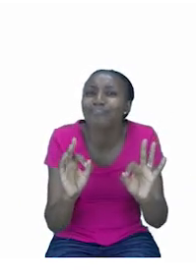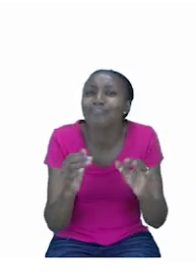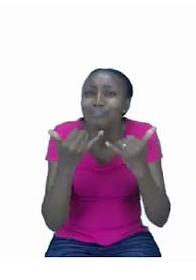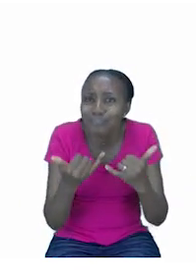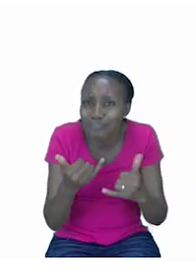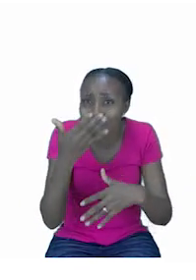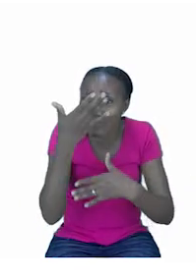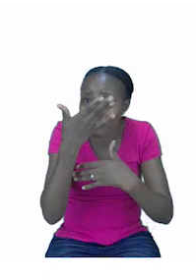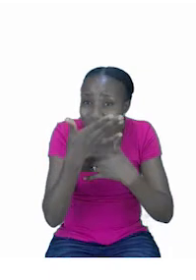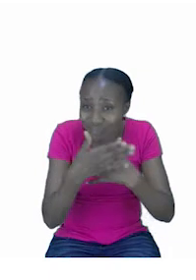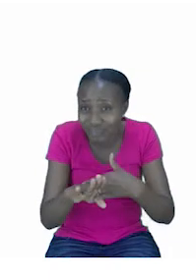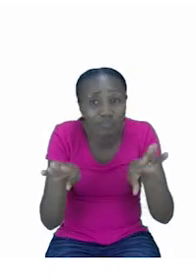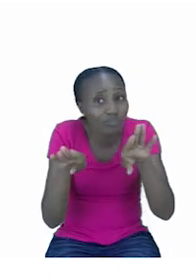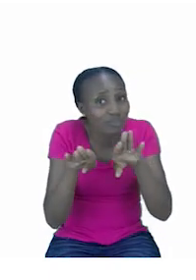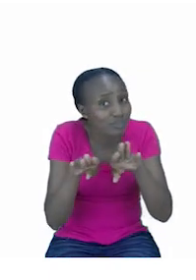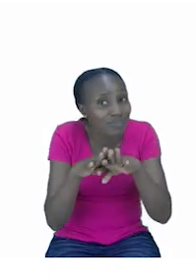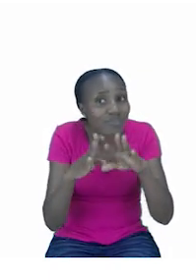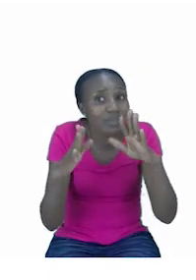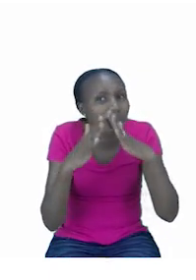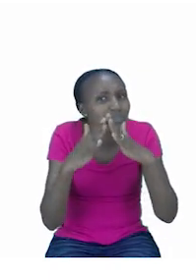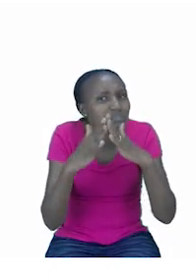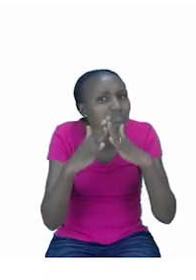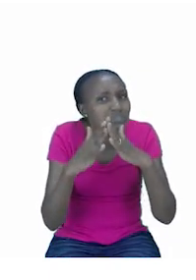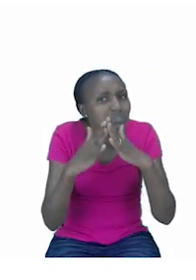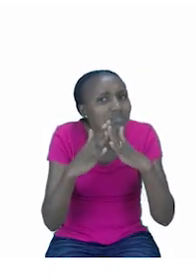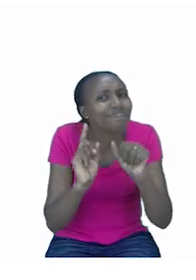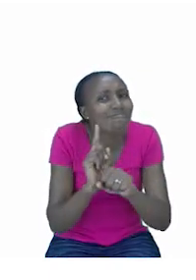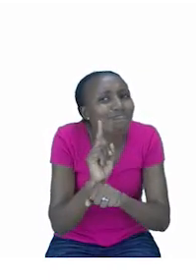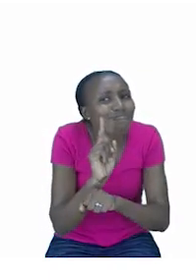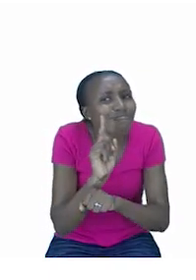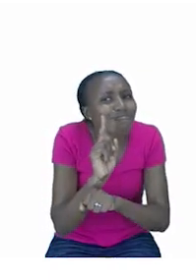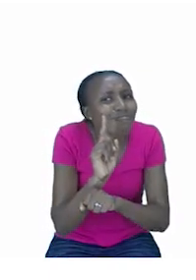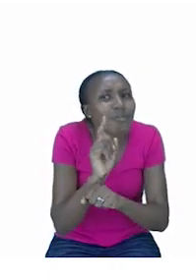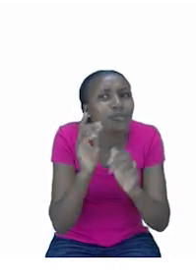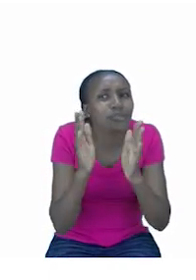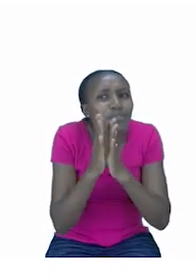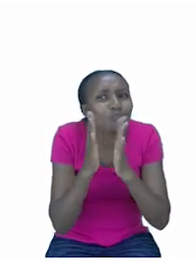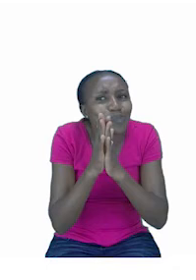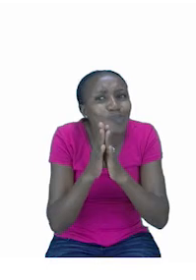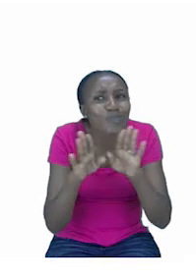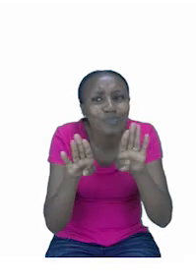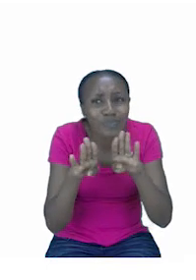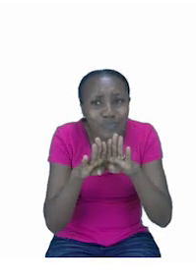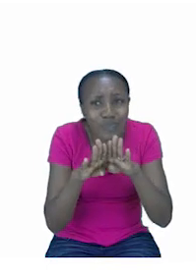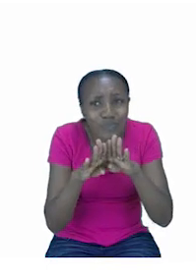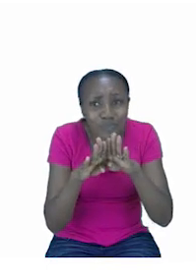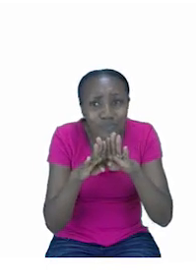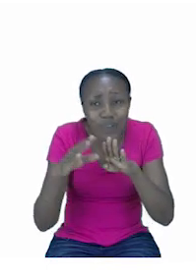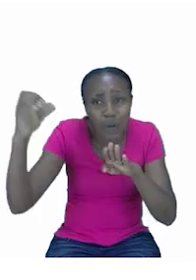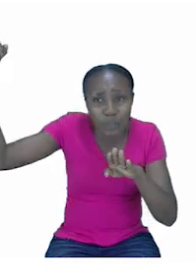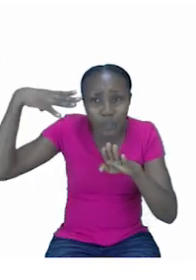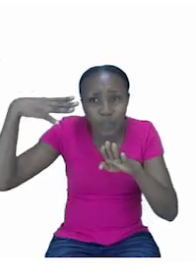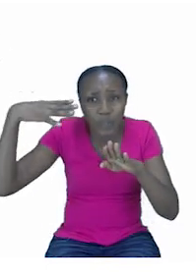picture. The first thing you are going to do is draw a beautiful sun above the castle,